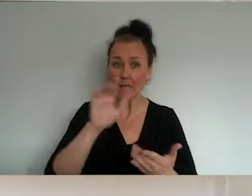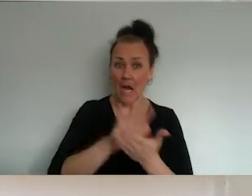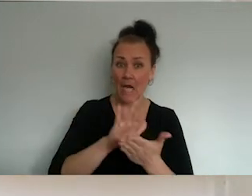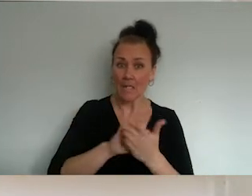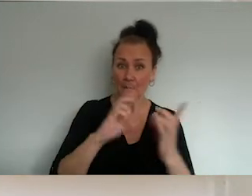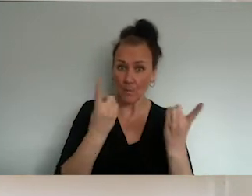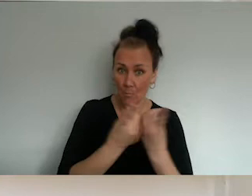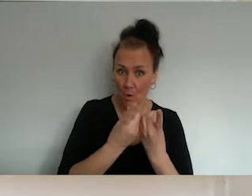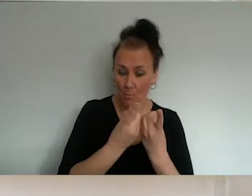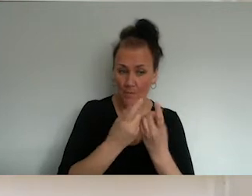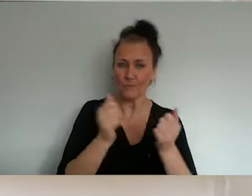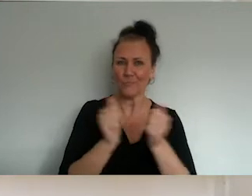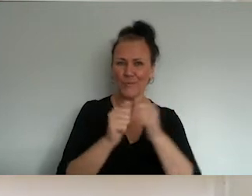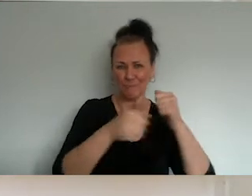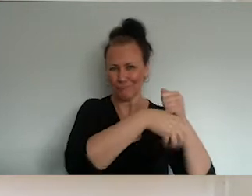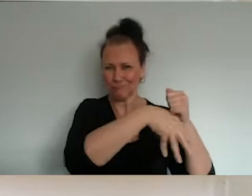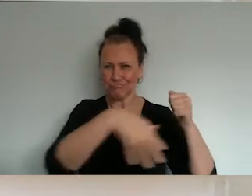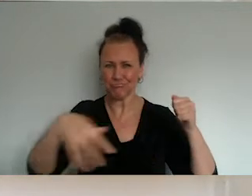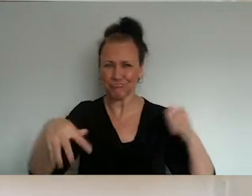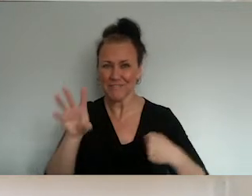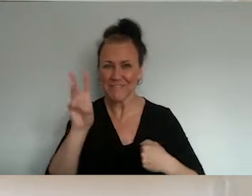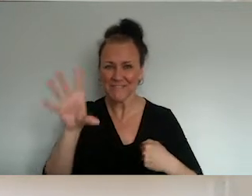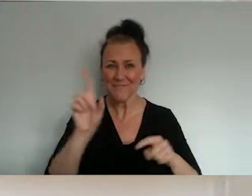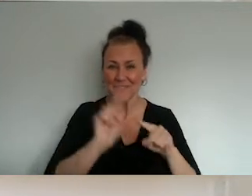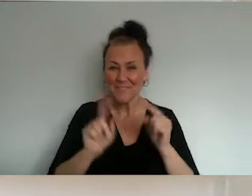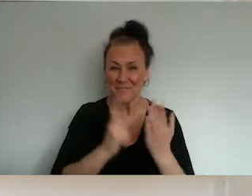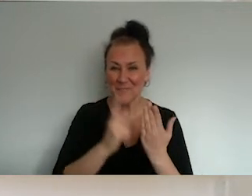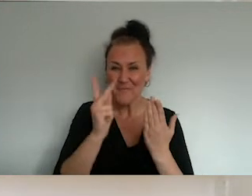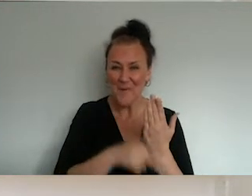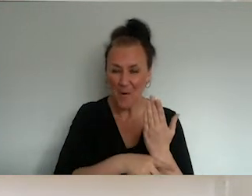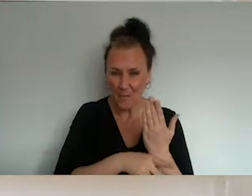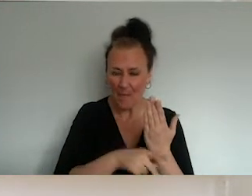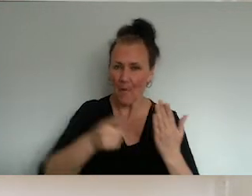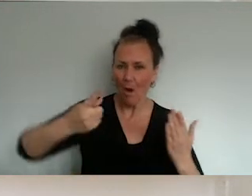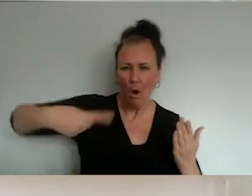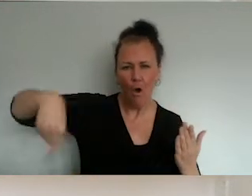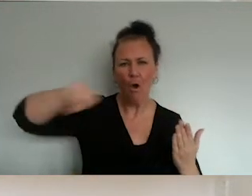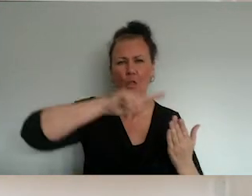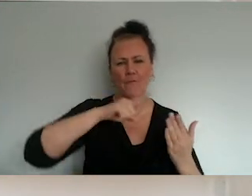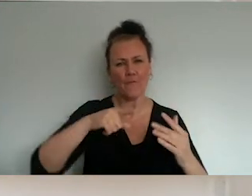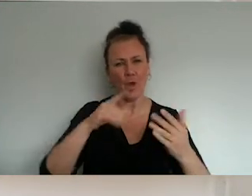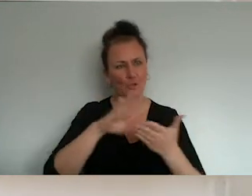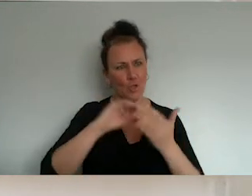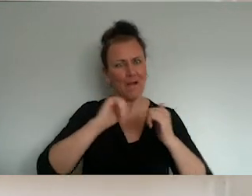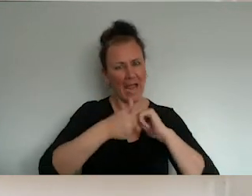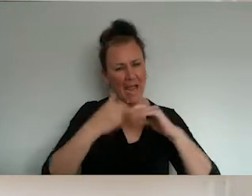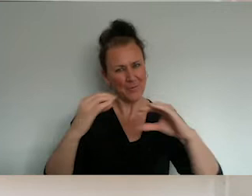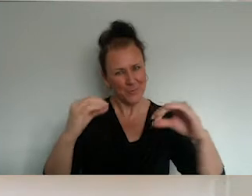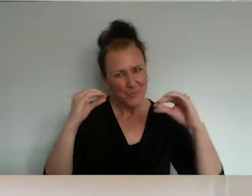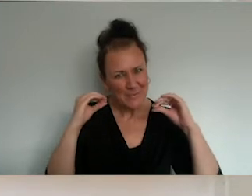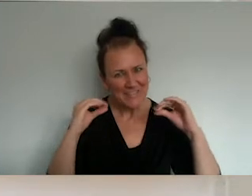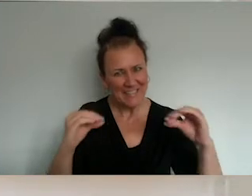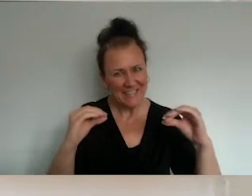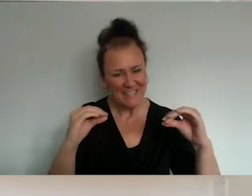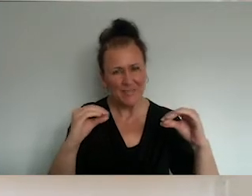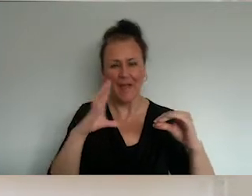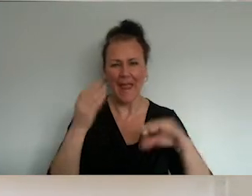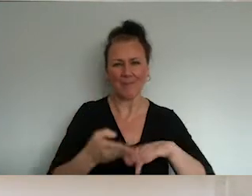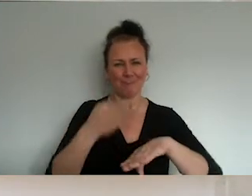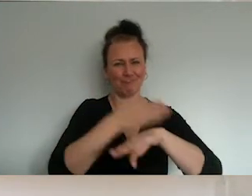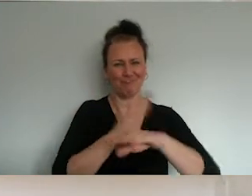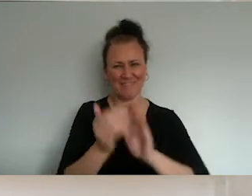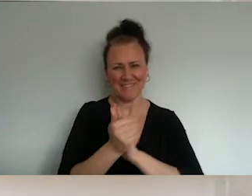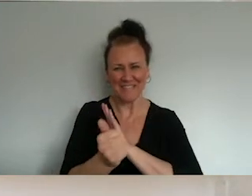departments and more than 65 programs are linked by a twin focus on how to teach and who is acquiring knowledge